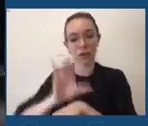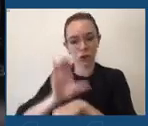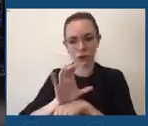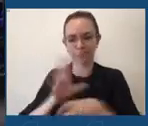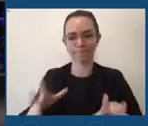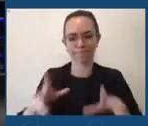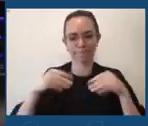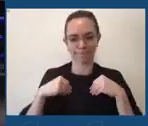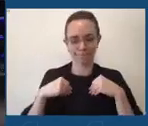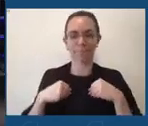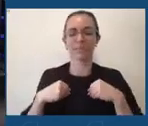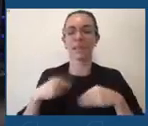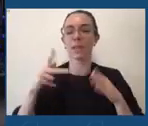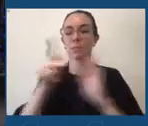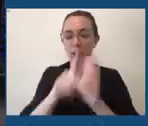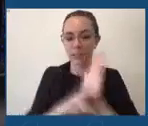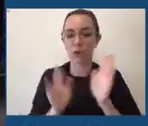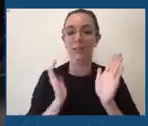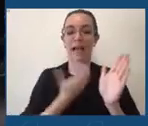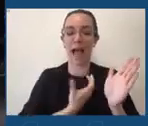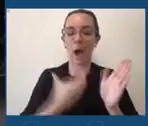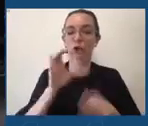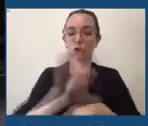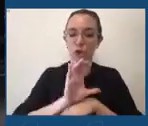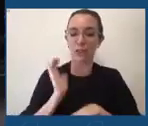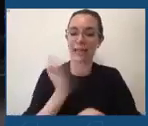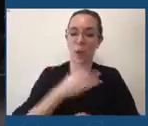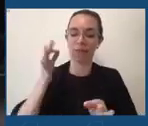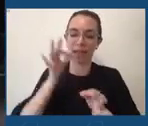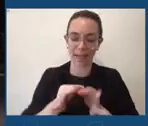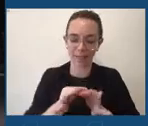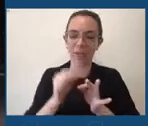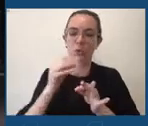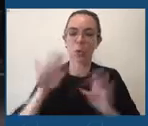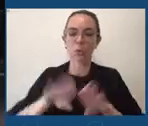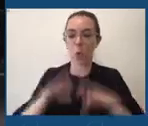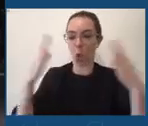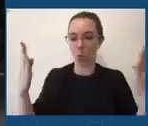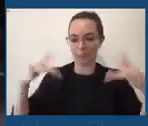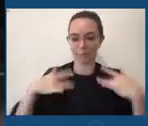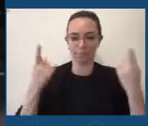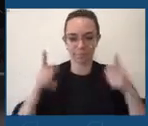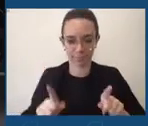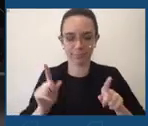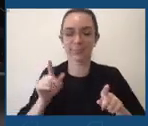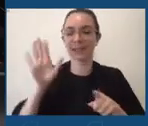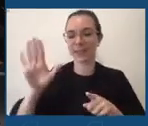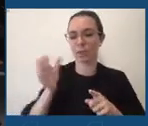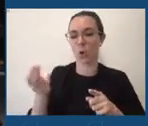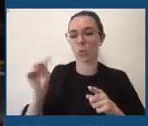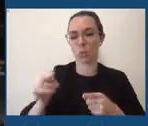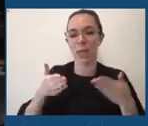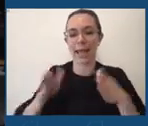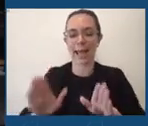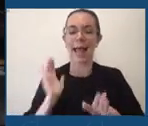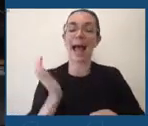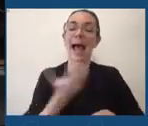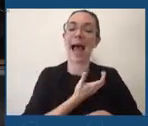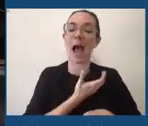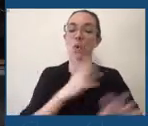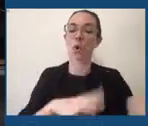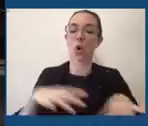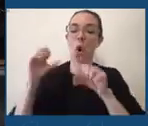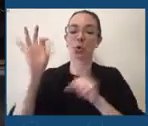our faith. And so to open us in his own way, our host pastor, Mike Waldron, will lead us to the throne